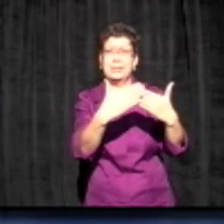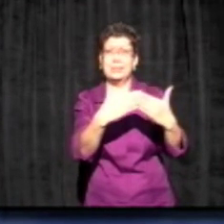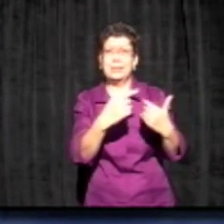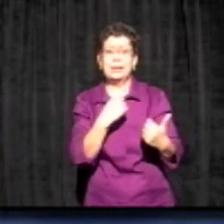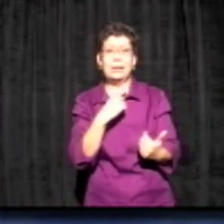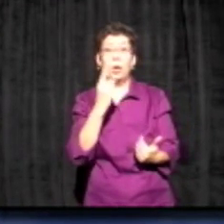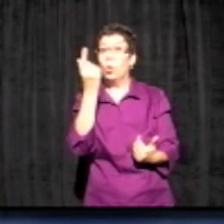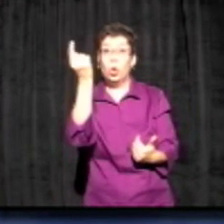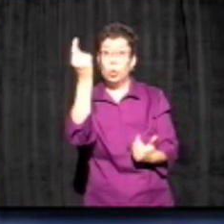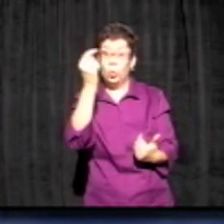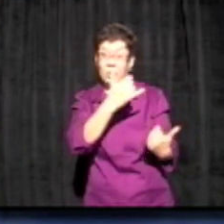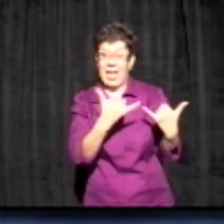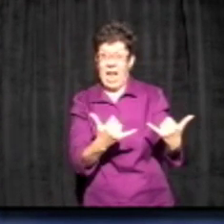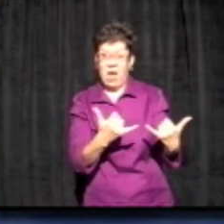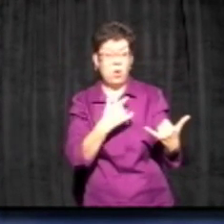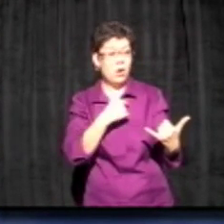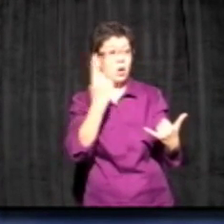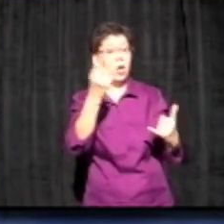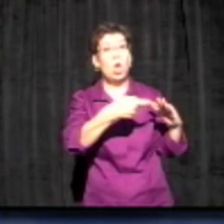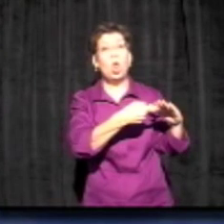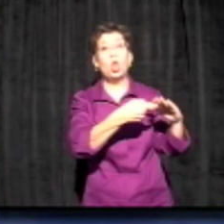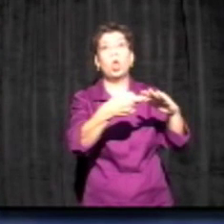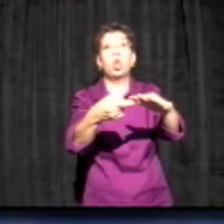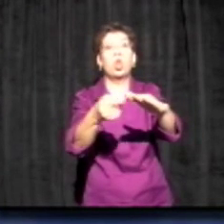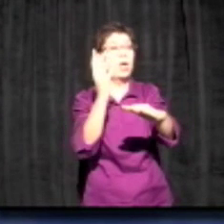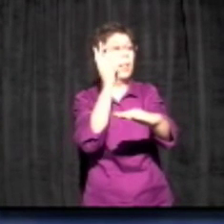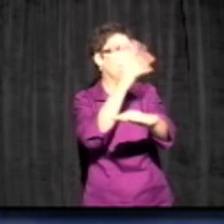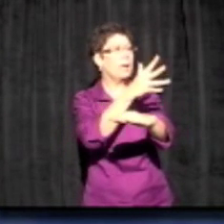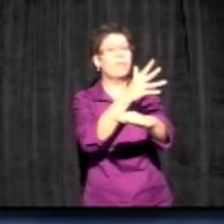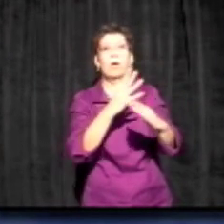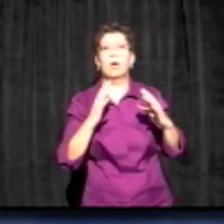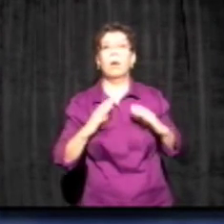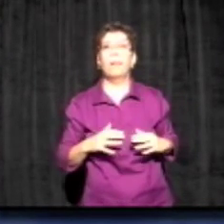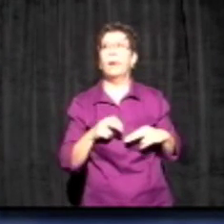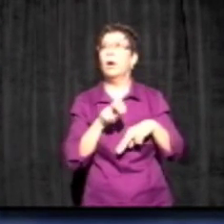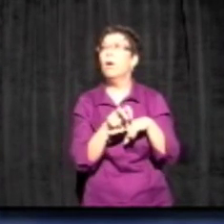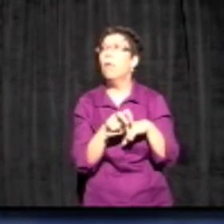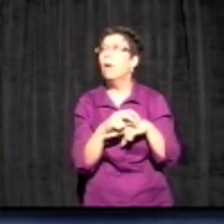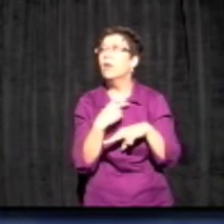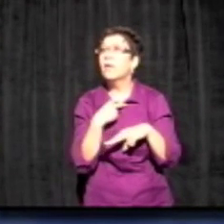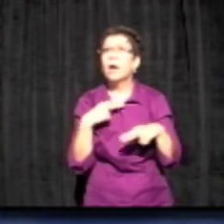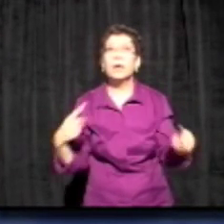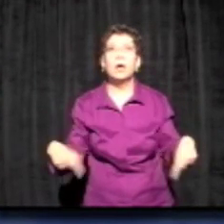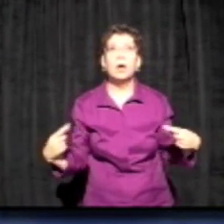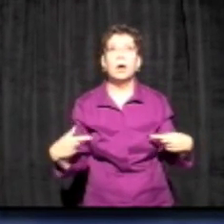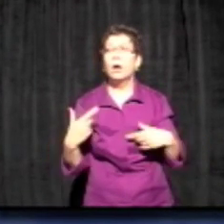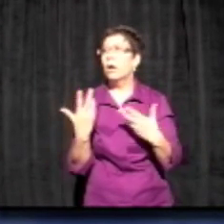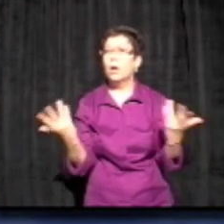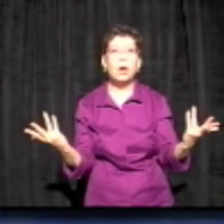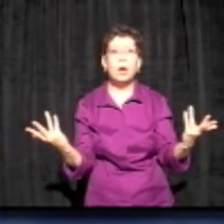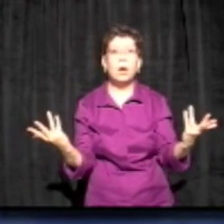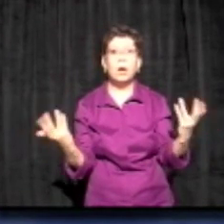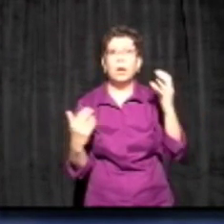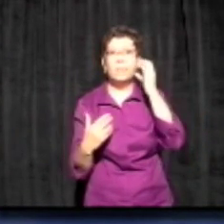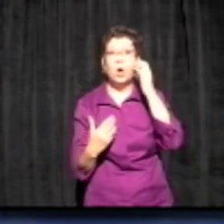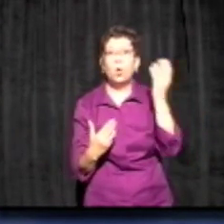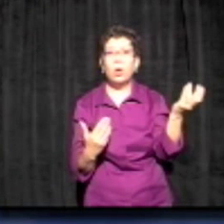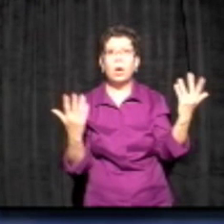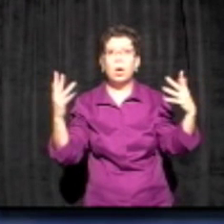will tow the vehicle but leave the customer on the side of the road with their wheelchair and a cell